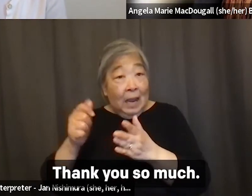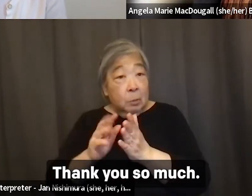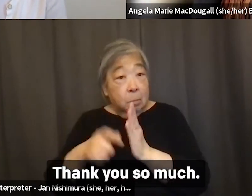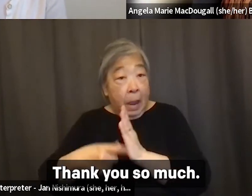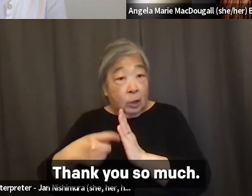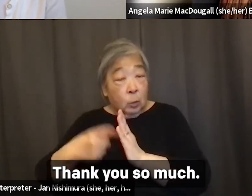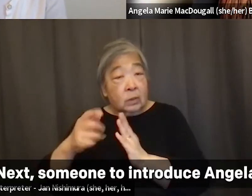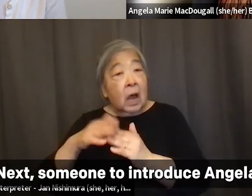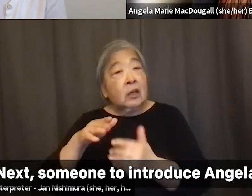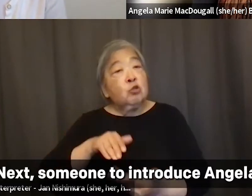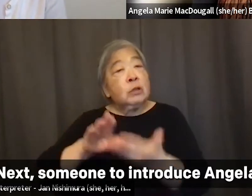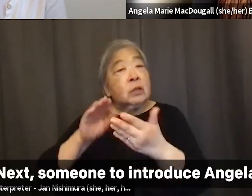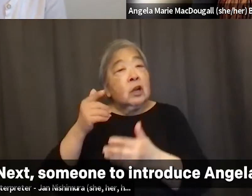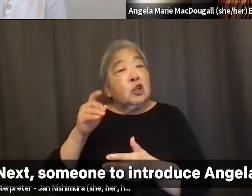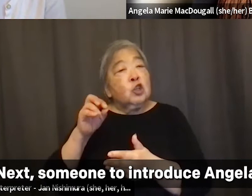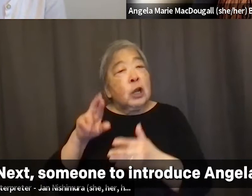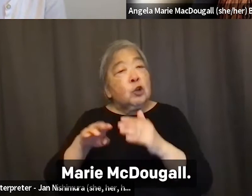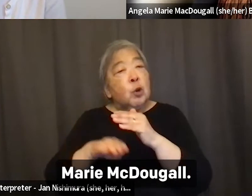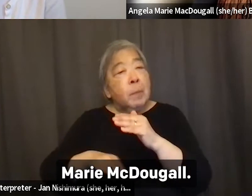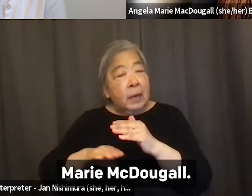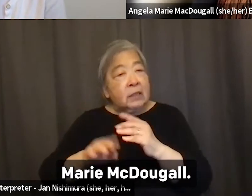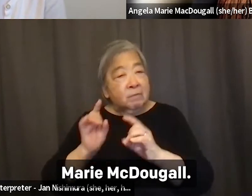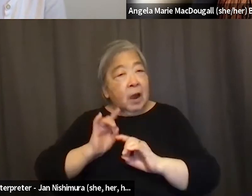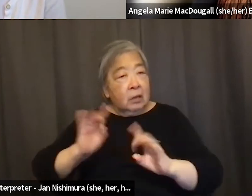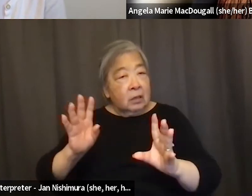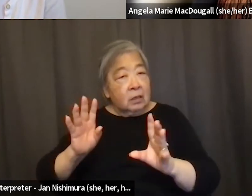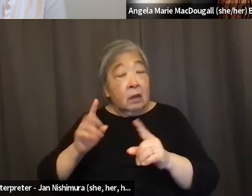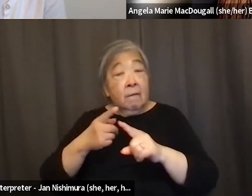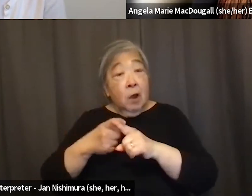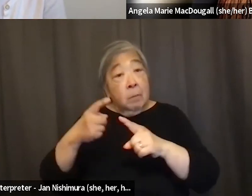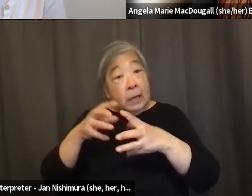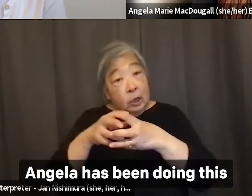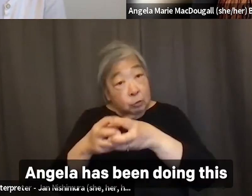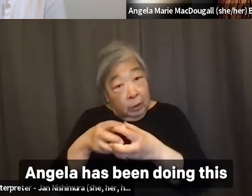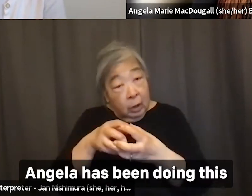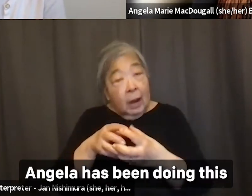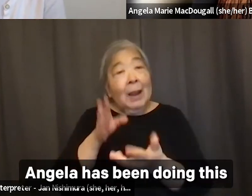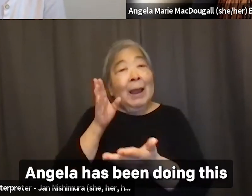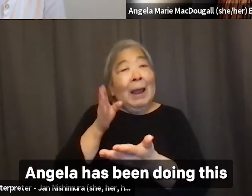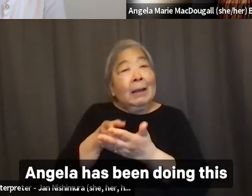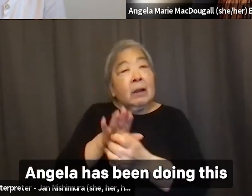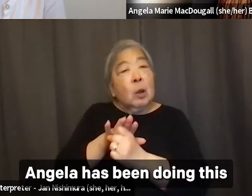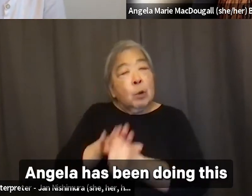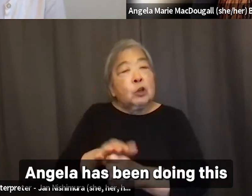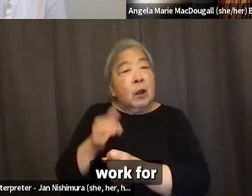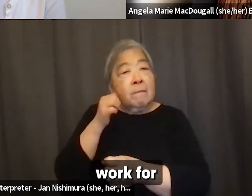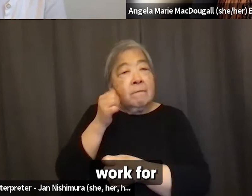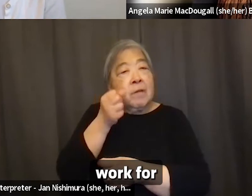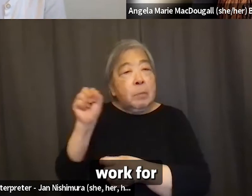much. Next, I'm gonna introduce Angela Marie Mcdougal. Angela has been doing this